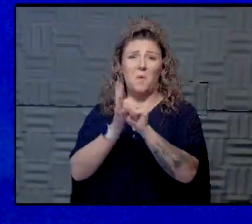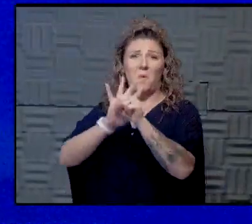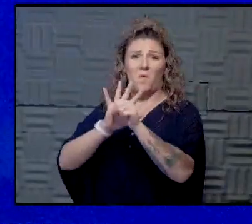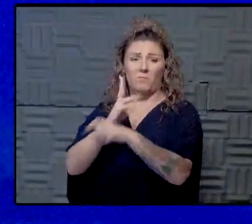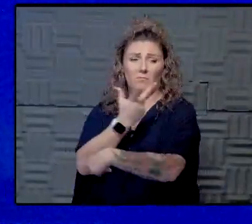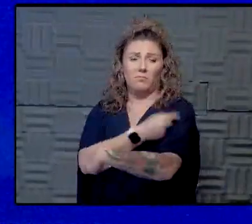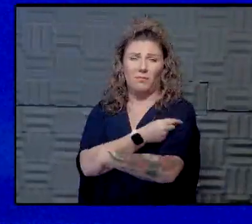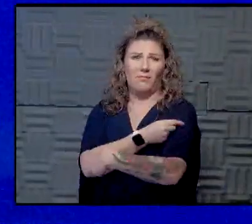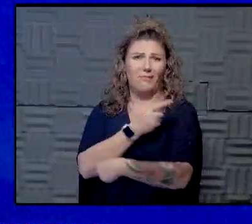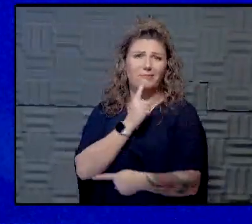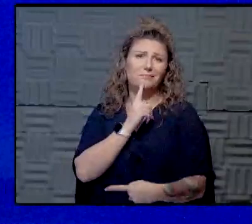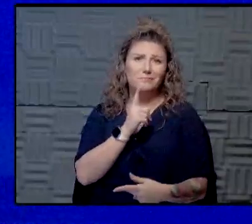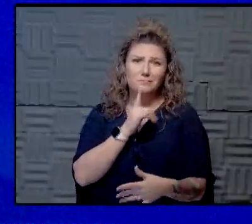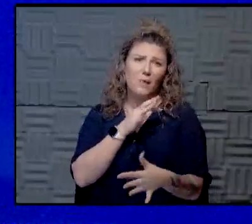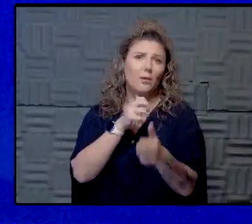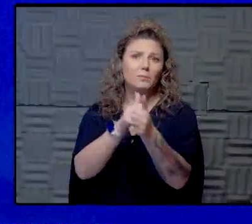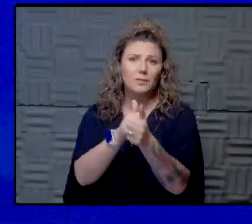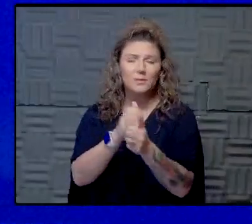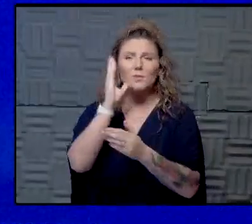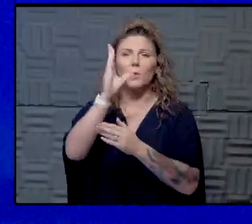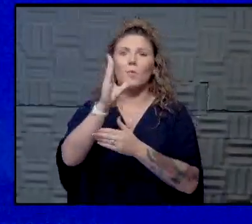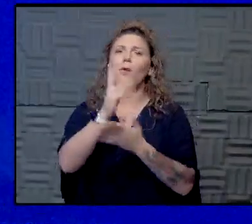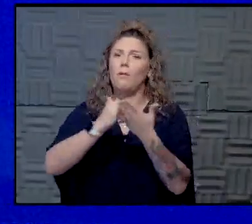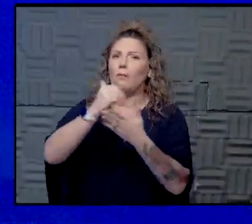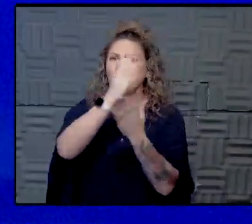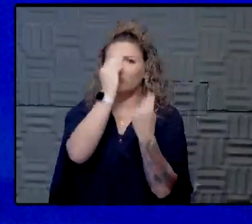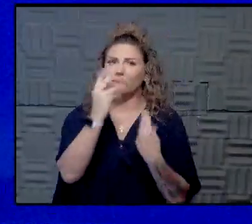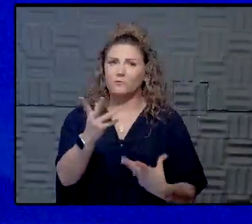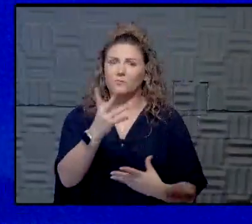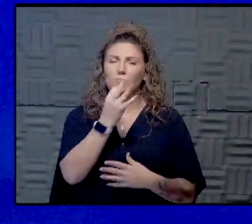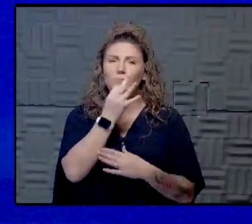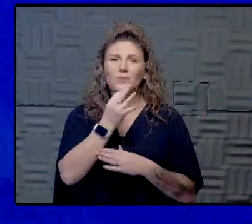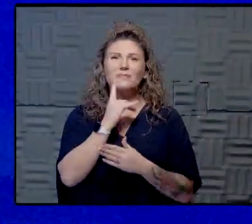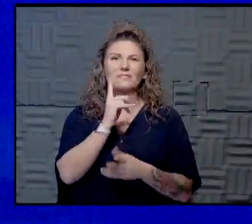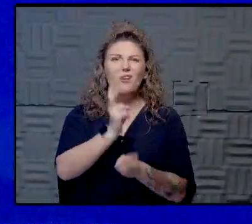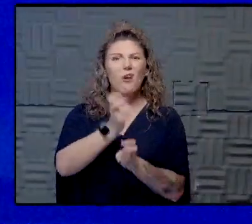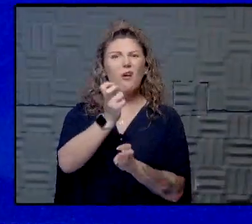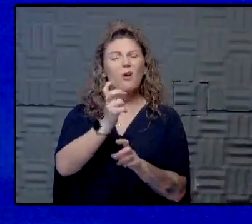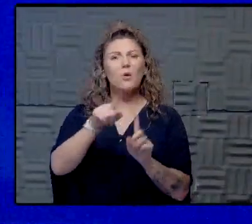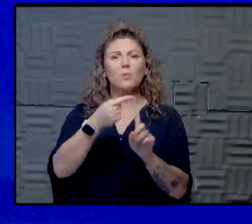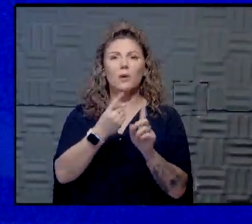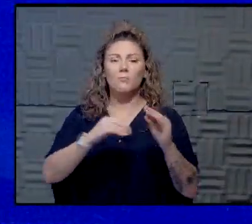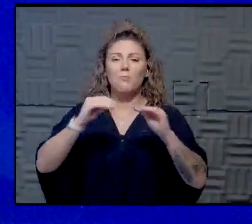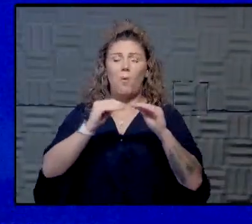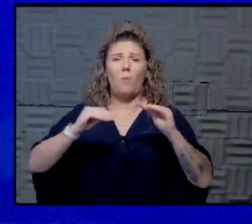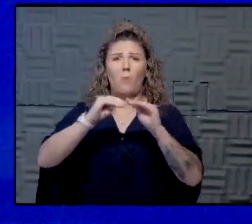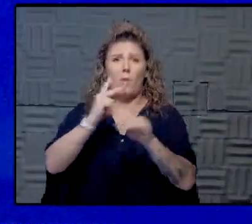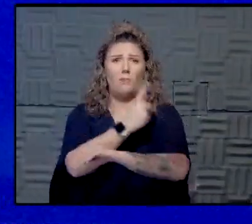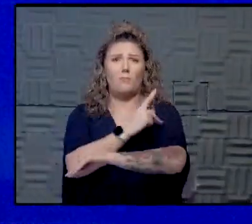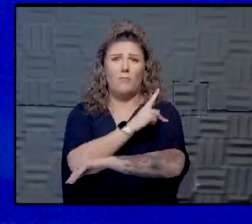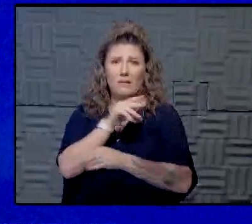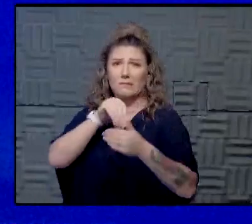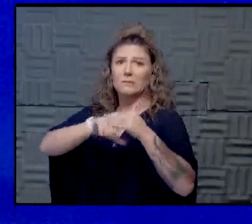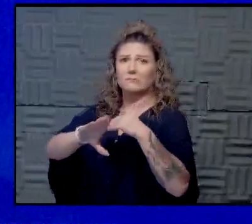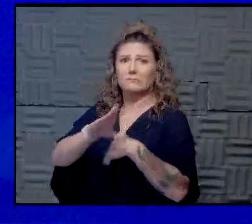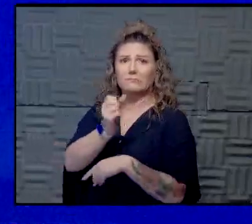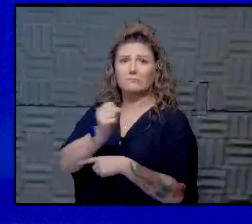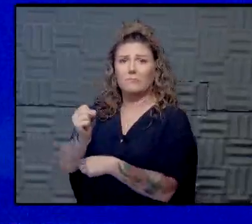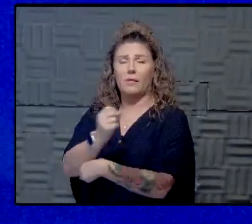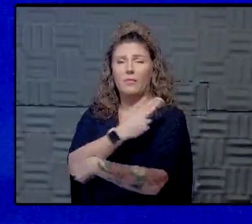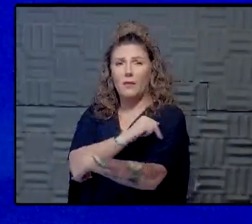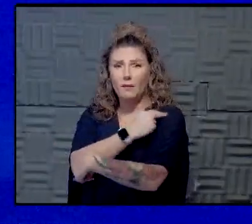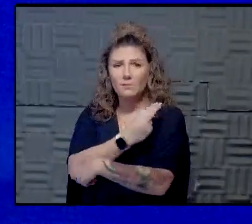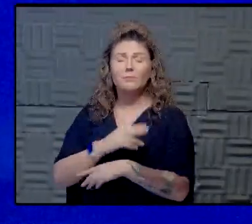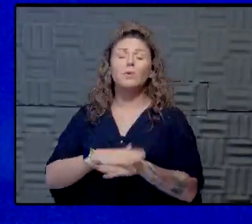status updates for that, but we will be getting that as well. It gets a little bit harder as we get more and more patients in the hospital. So,